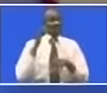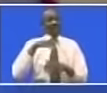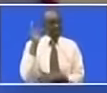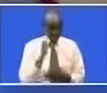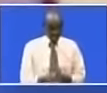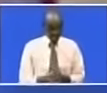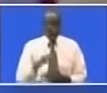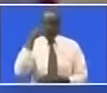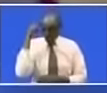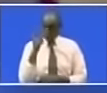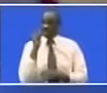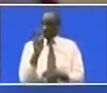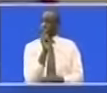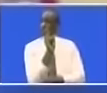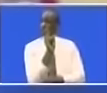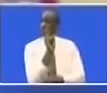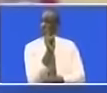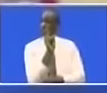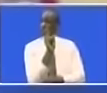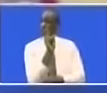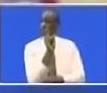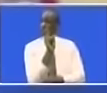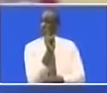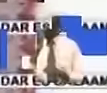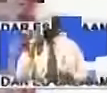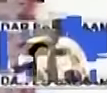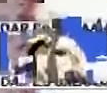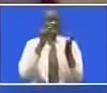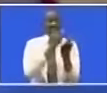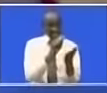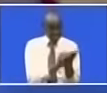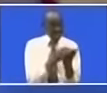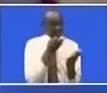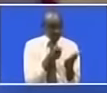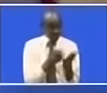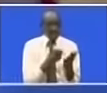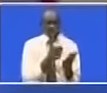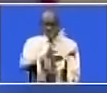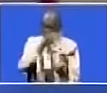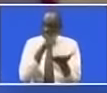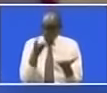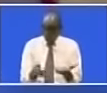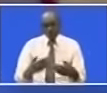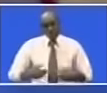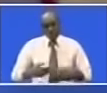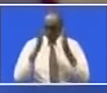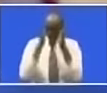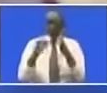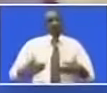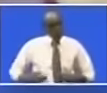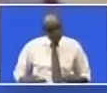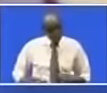because if you look even at the election, it was centered on the youth. Many